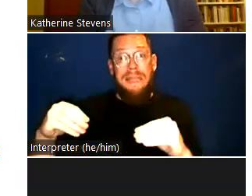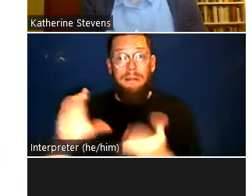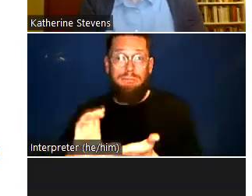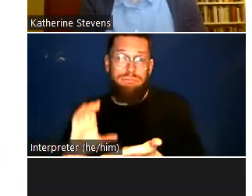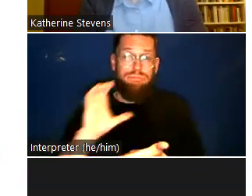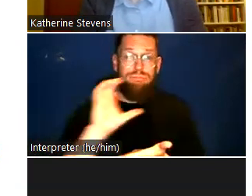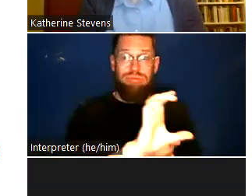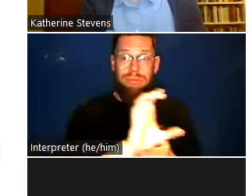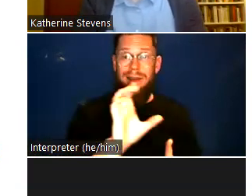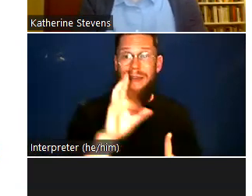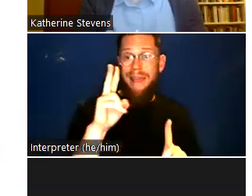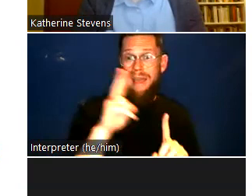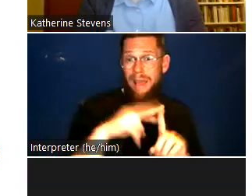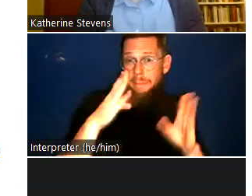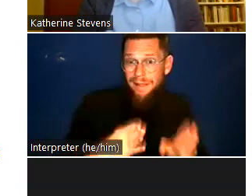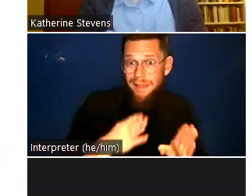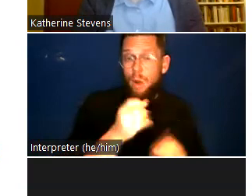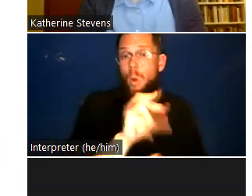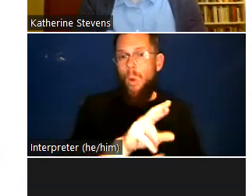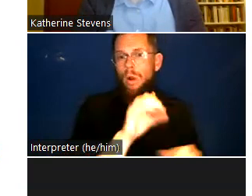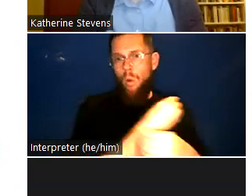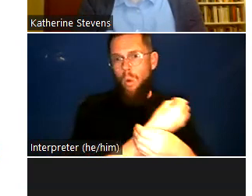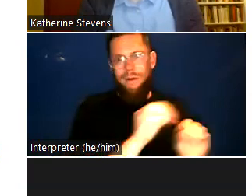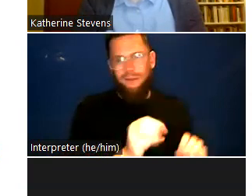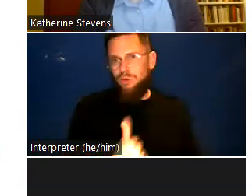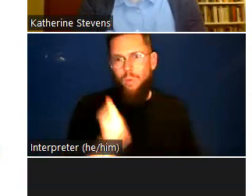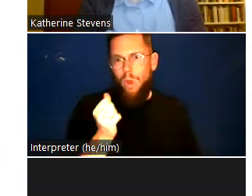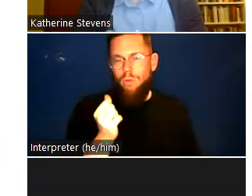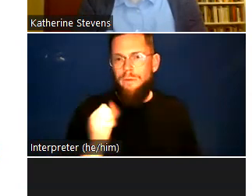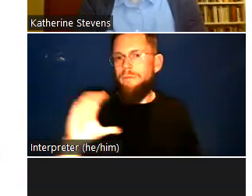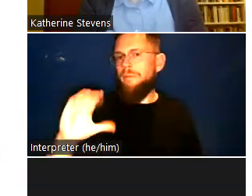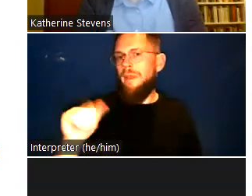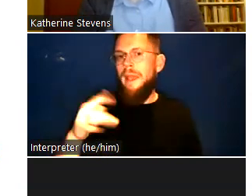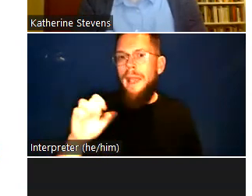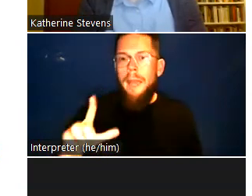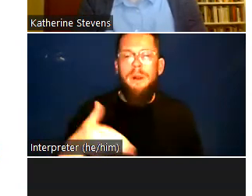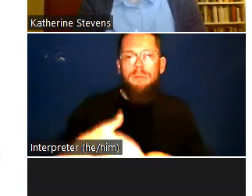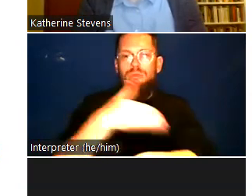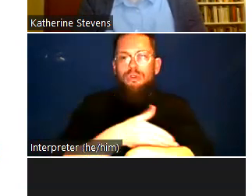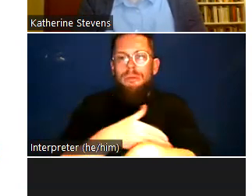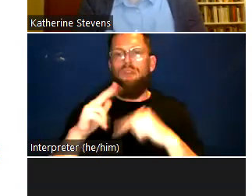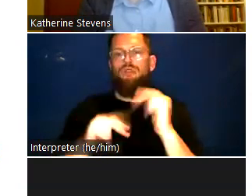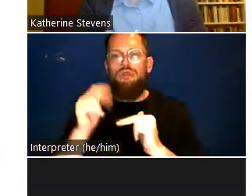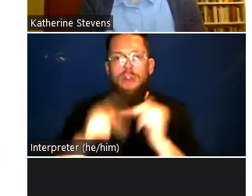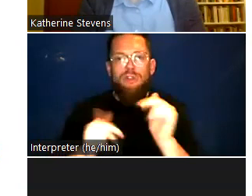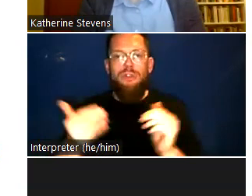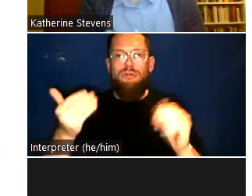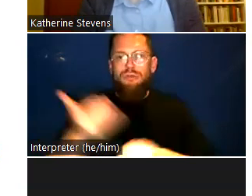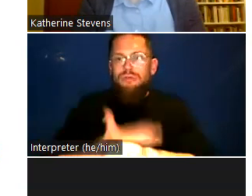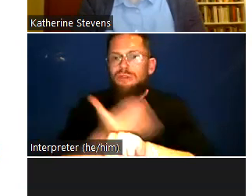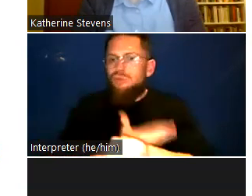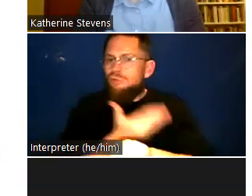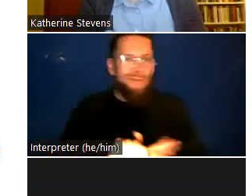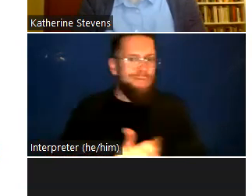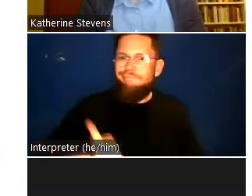organization. We don't fund capital improvements, construction, or restoration, lobbying or advocacy projects